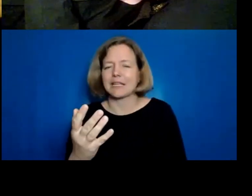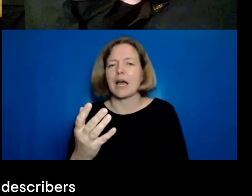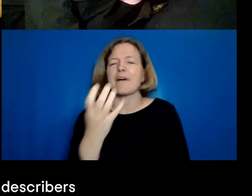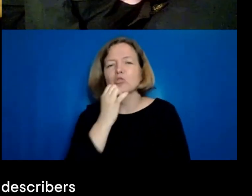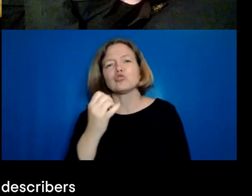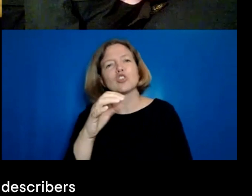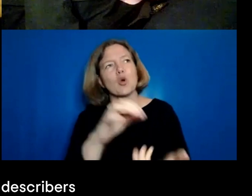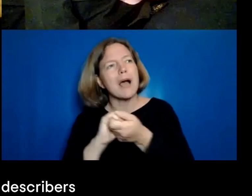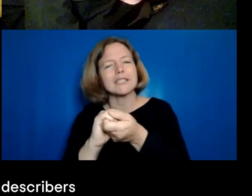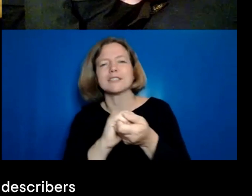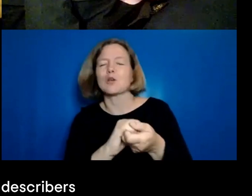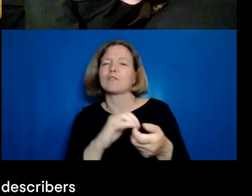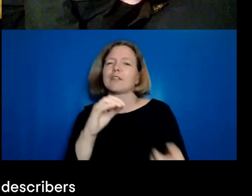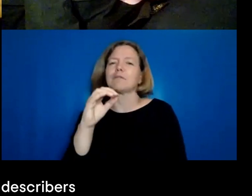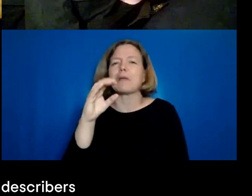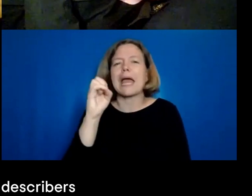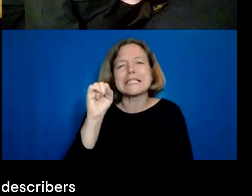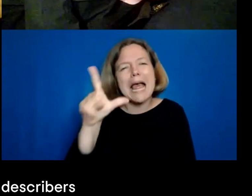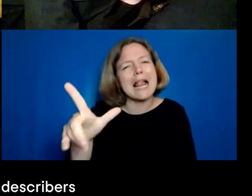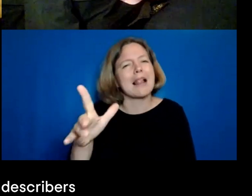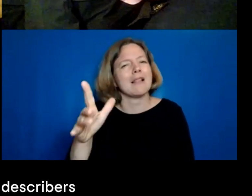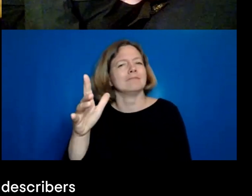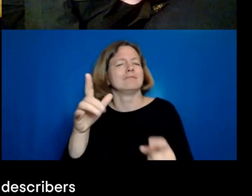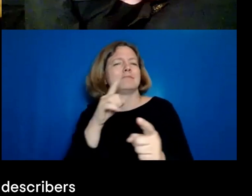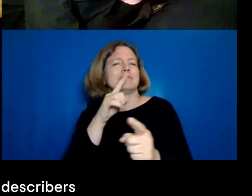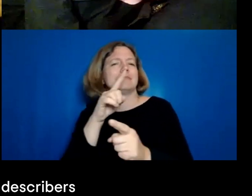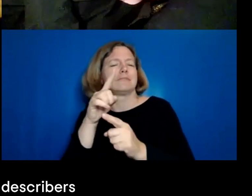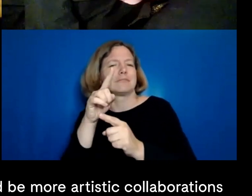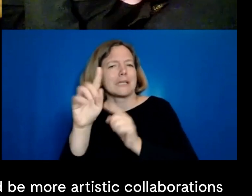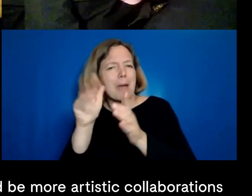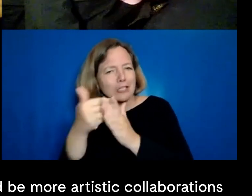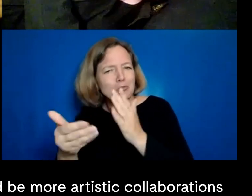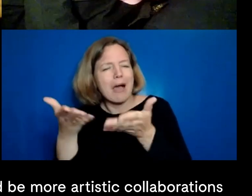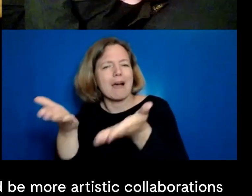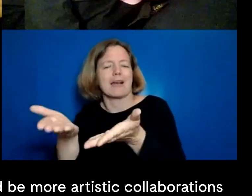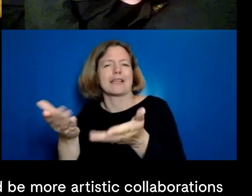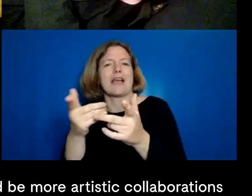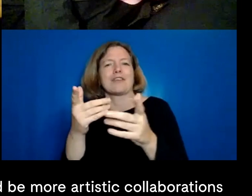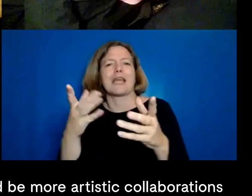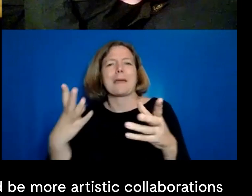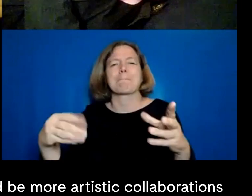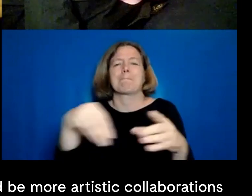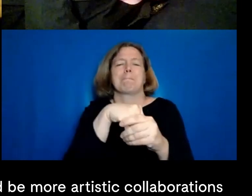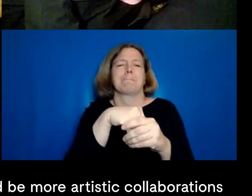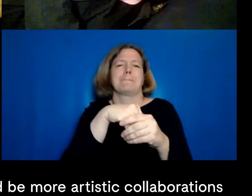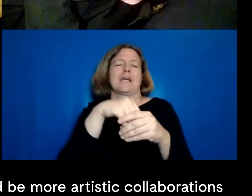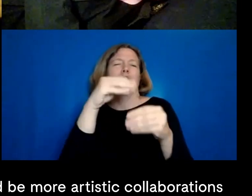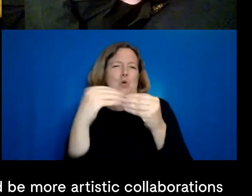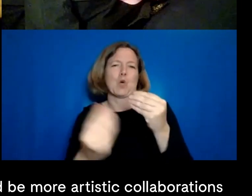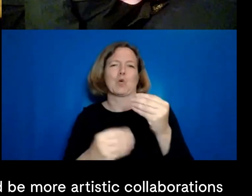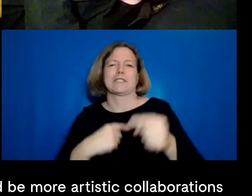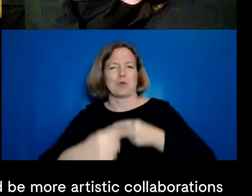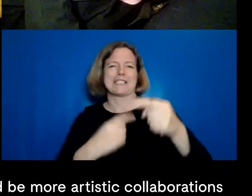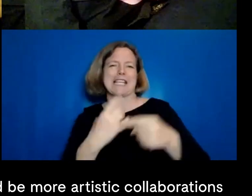interpreters and audio describers as part of the art making process. Now, I have this